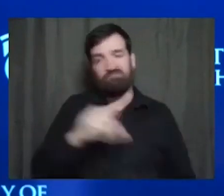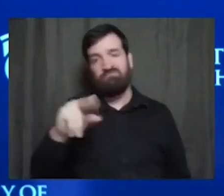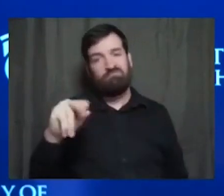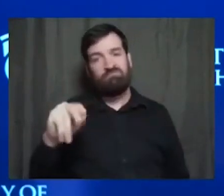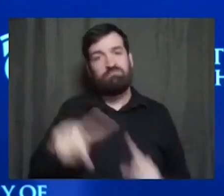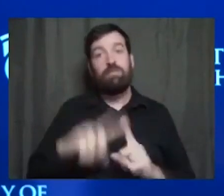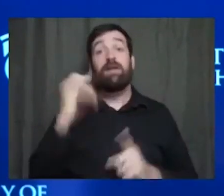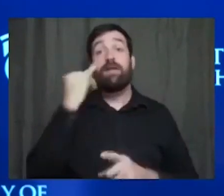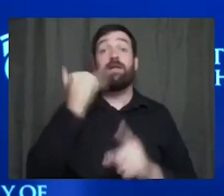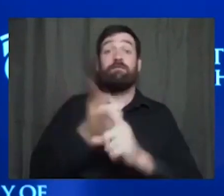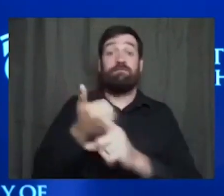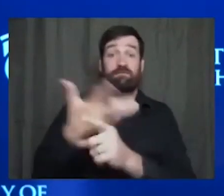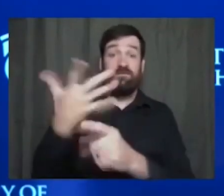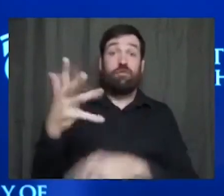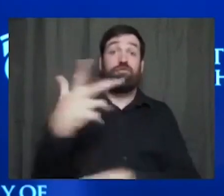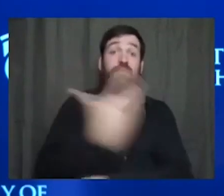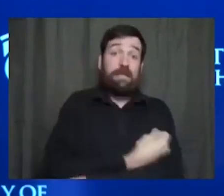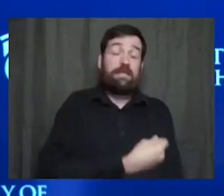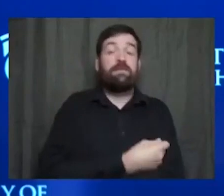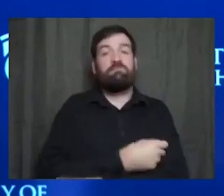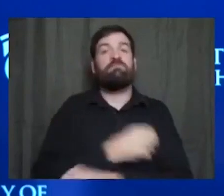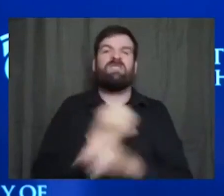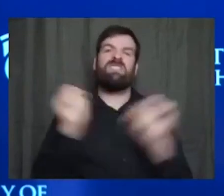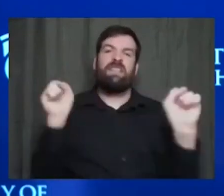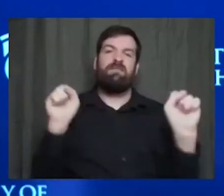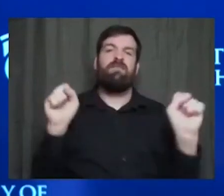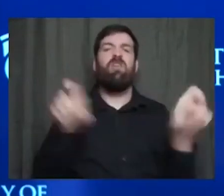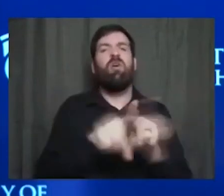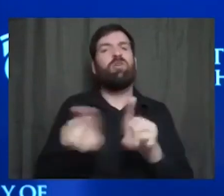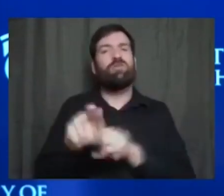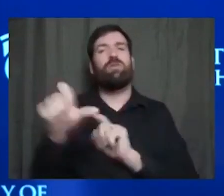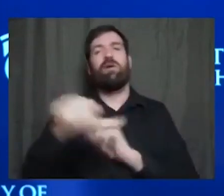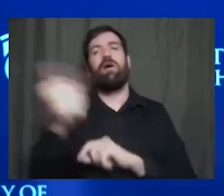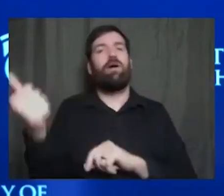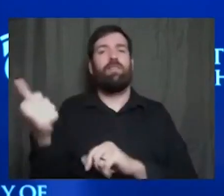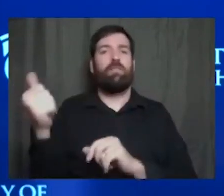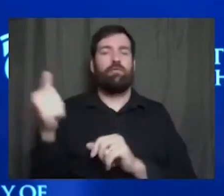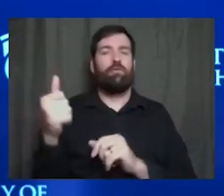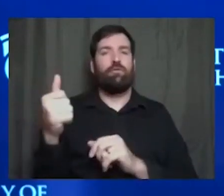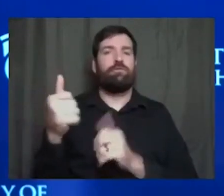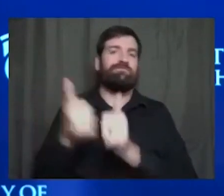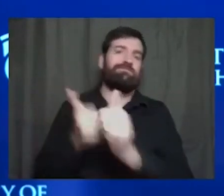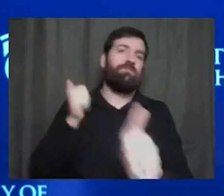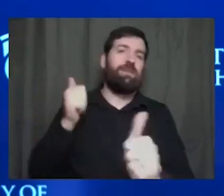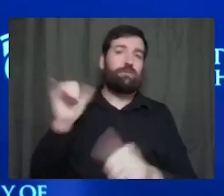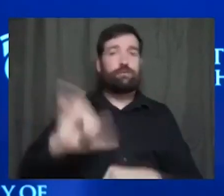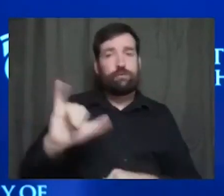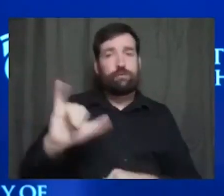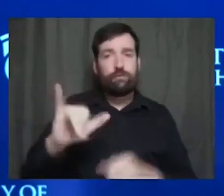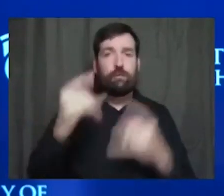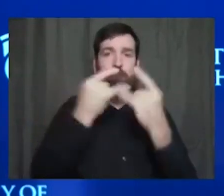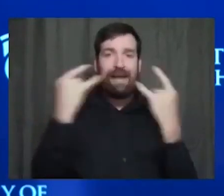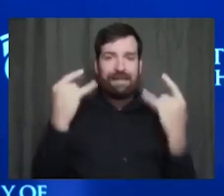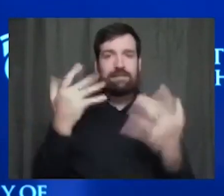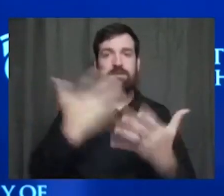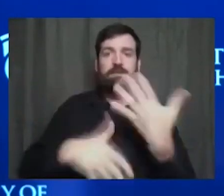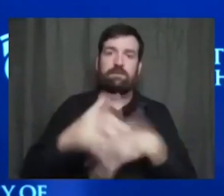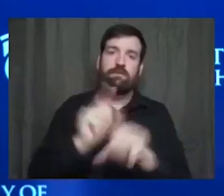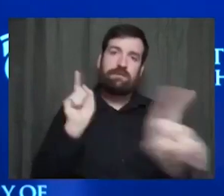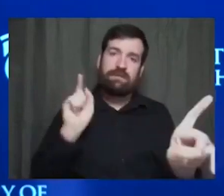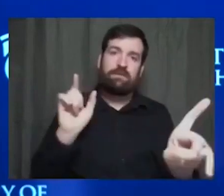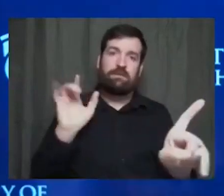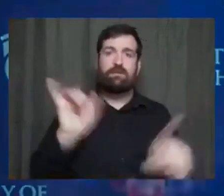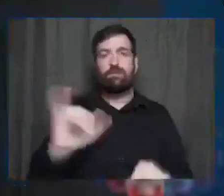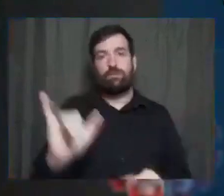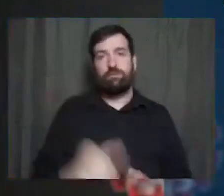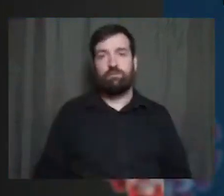think it would be safe if you can also take those non-pharmaceutical interventions with you as well, which is masking and distancing as much as possible.